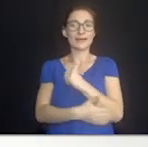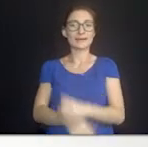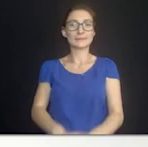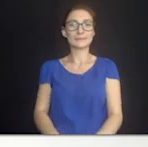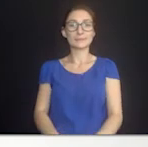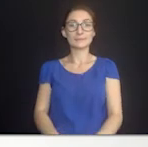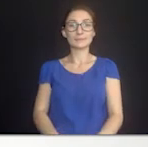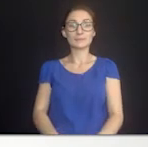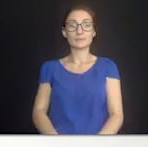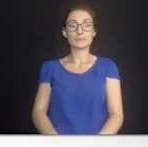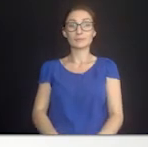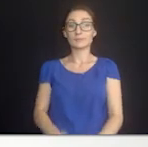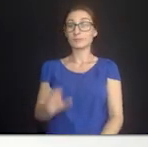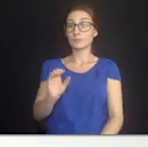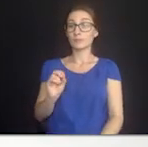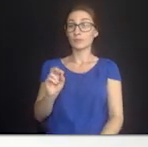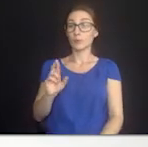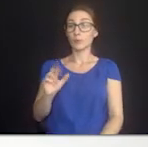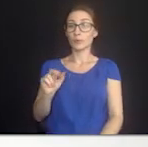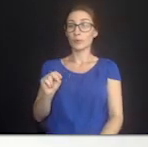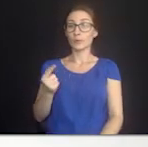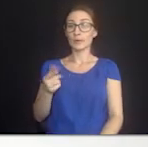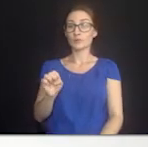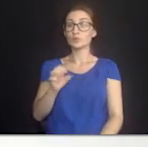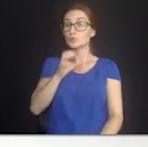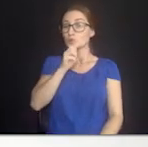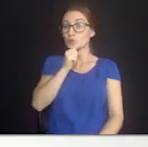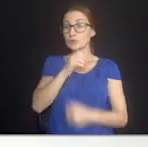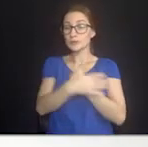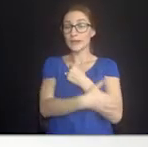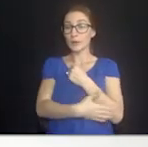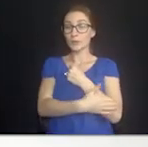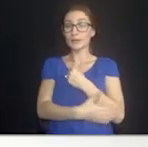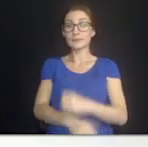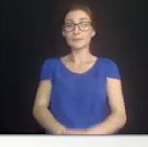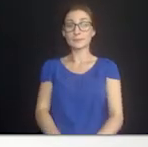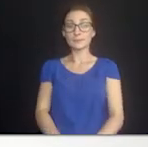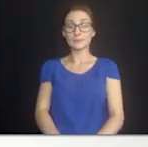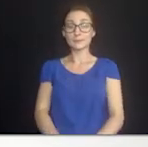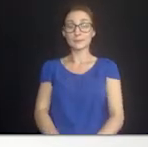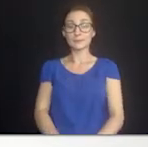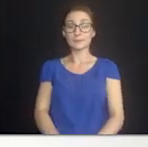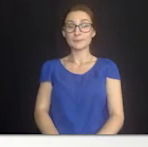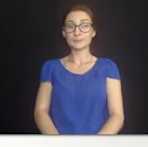John. You want to do Orange since we're in the Orange County?